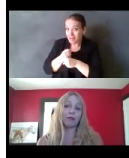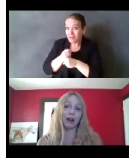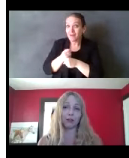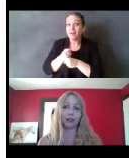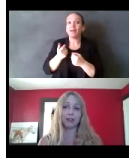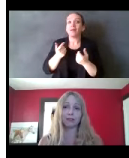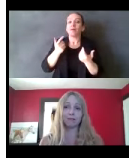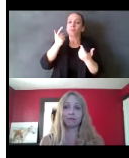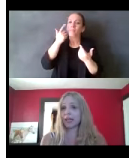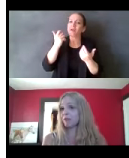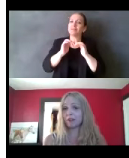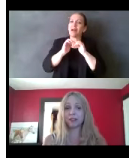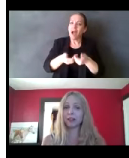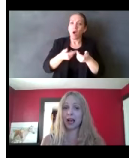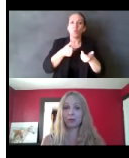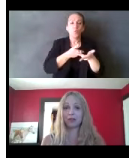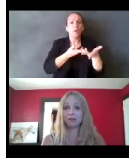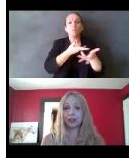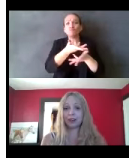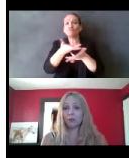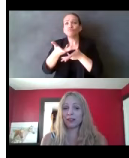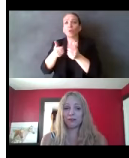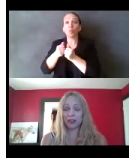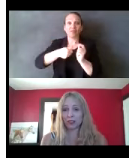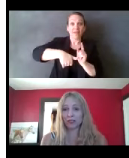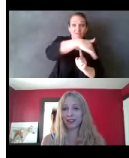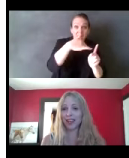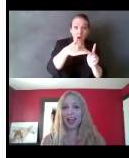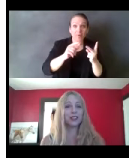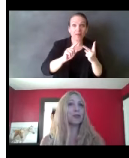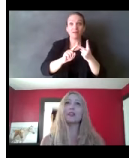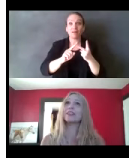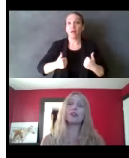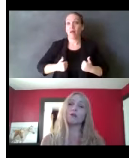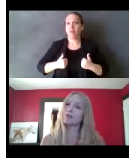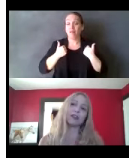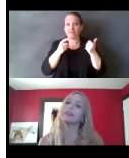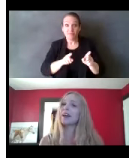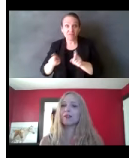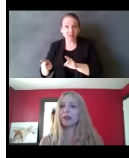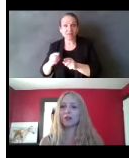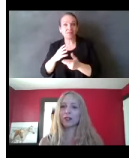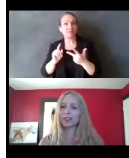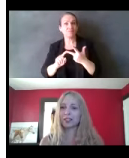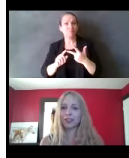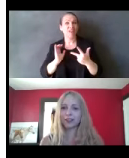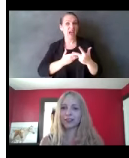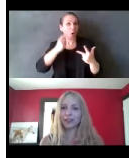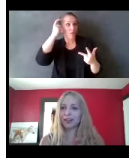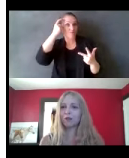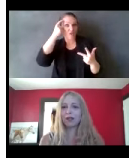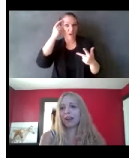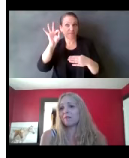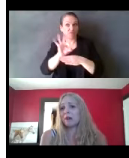our environment, life events that happen, and our brain function. And it's really no different than other medical